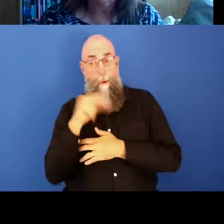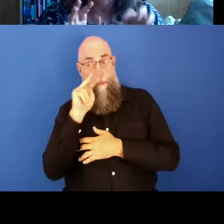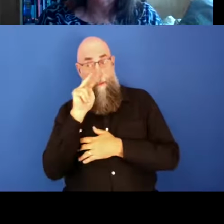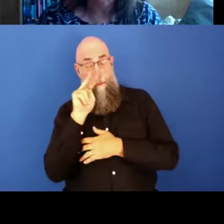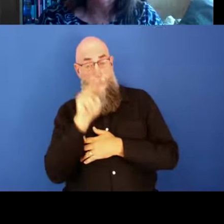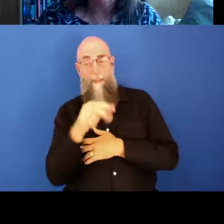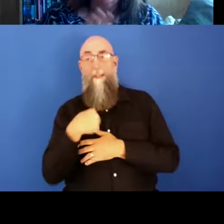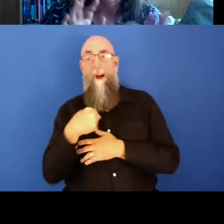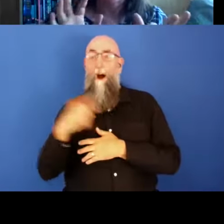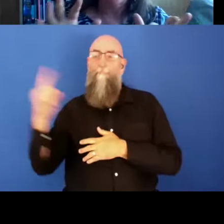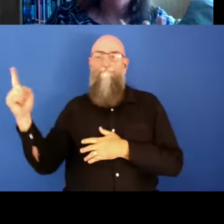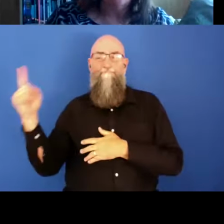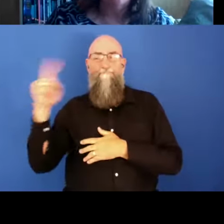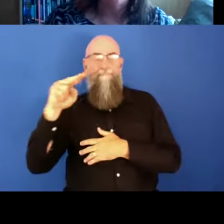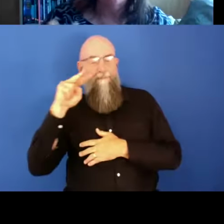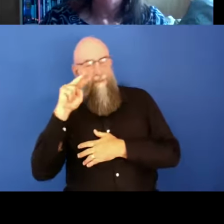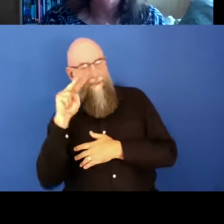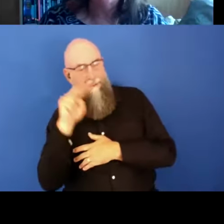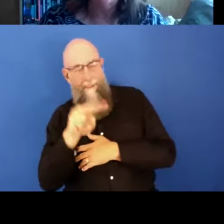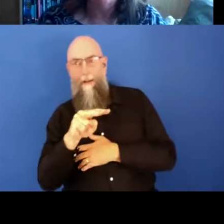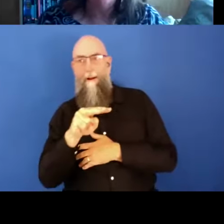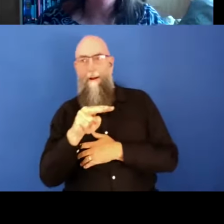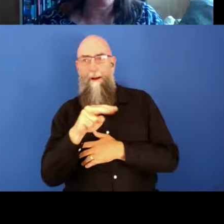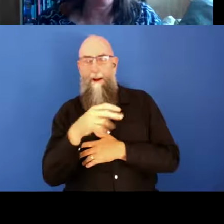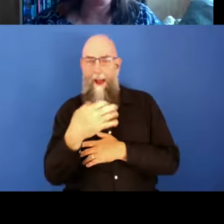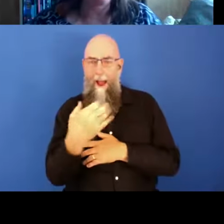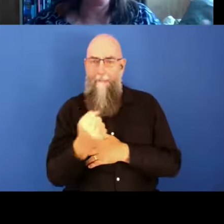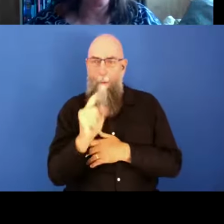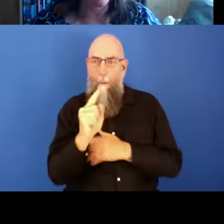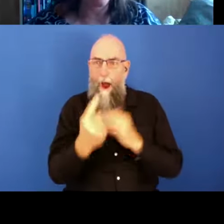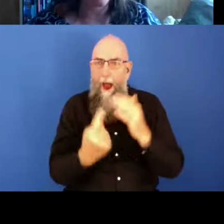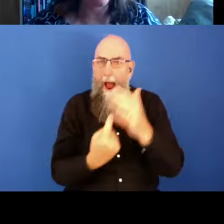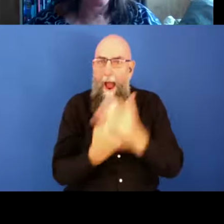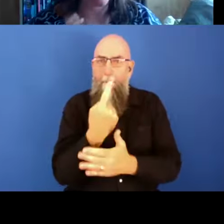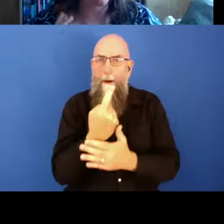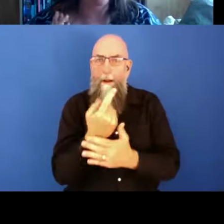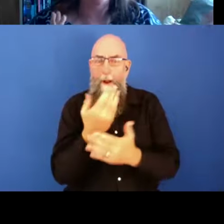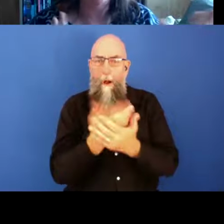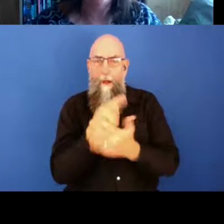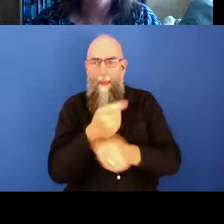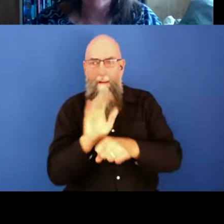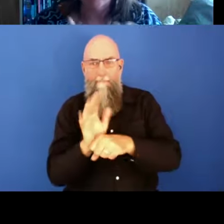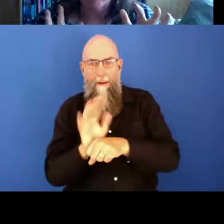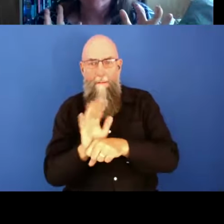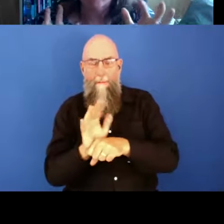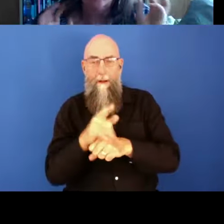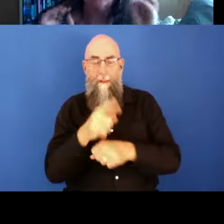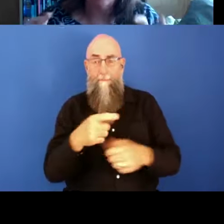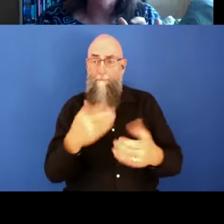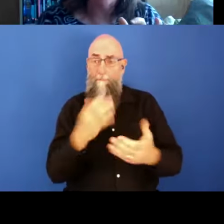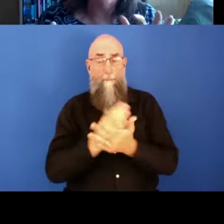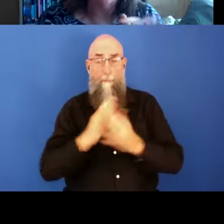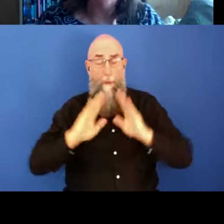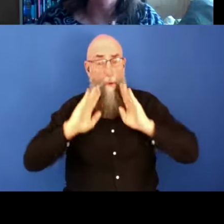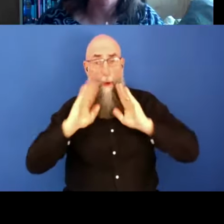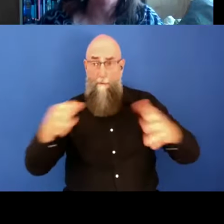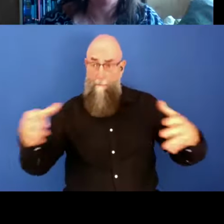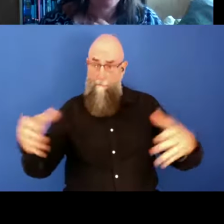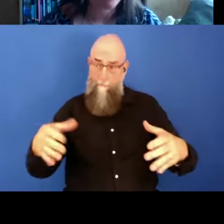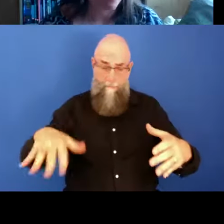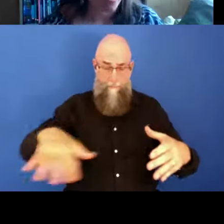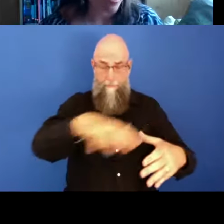outsider as the evaluator and and watching what was happening when this group of amazing kids were taking over the